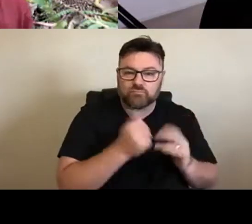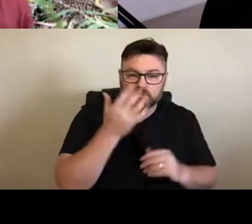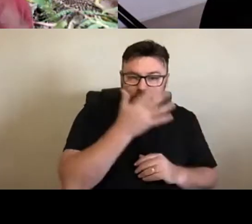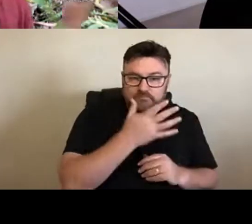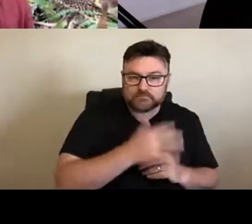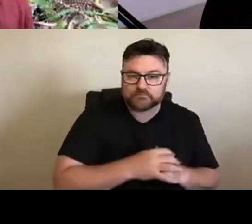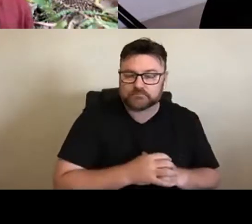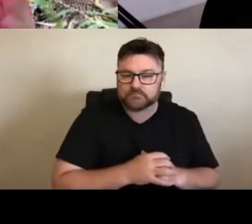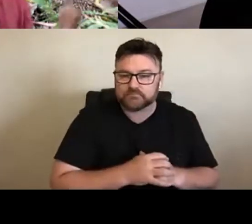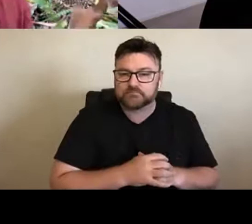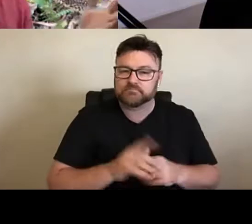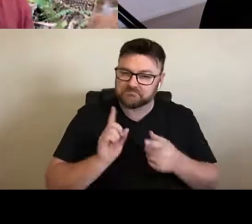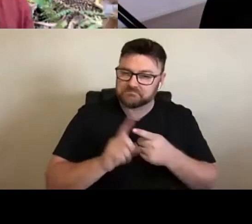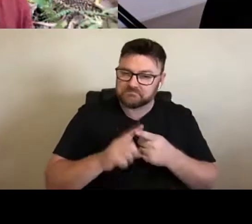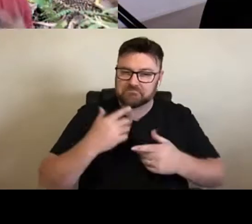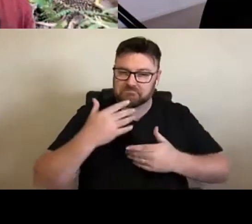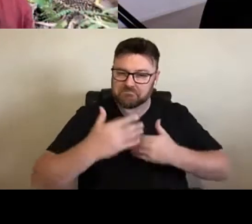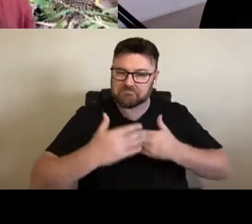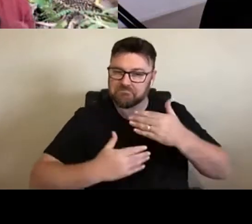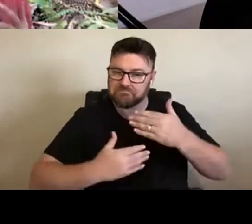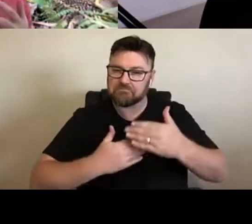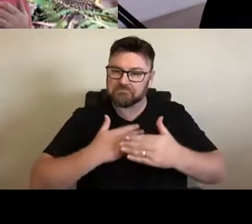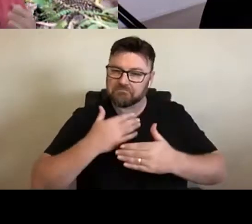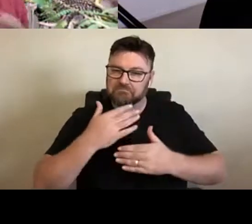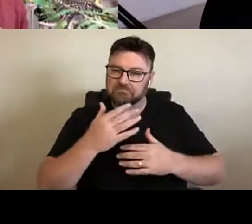It's constantly developing that sense of